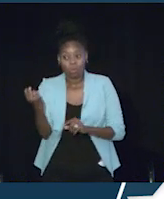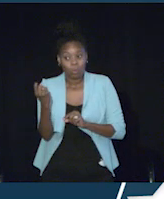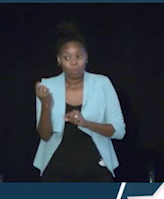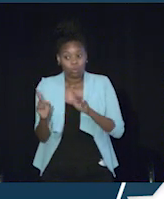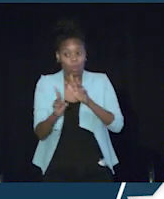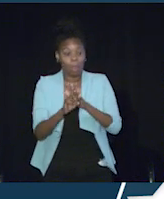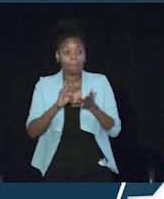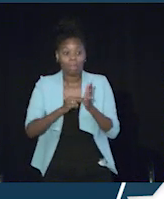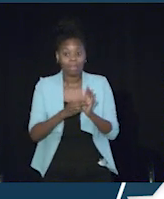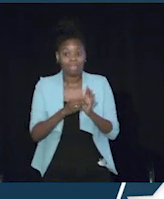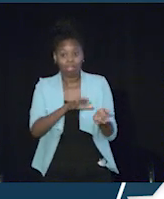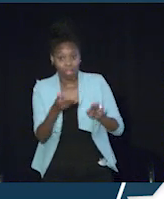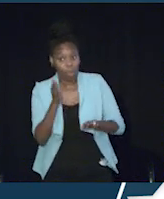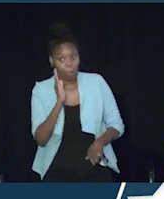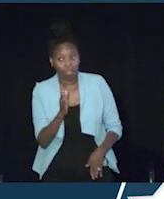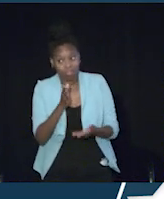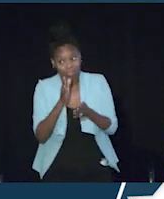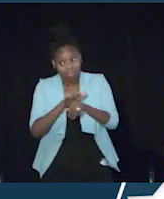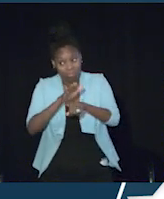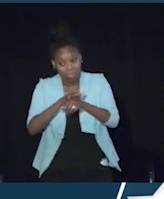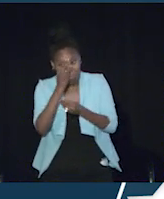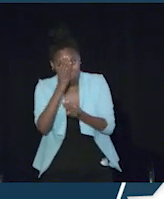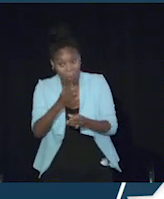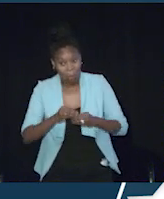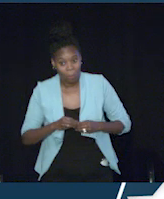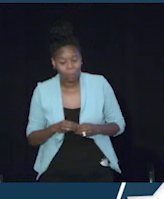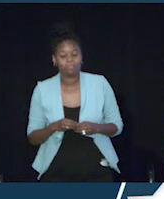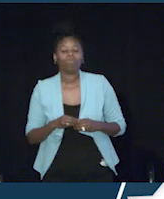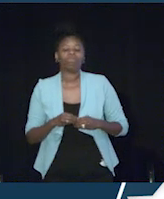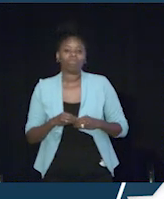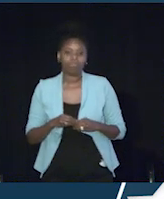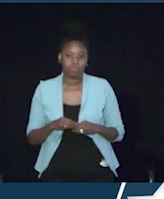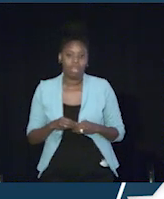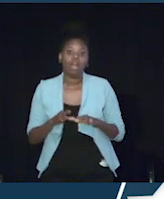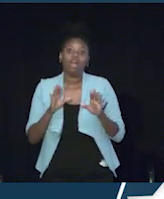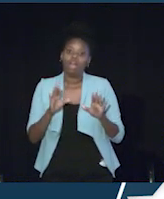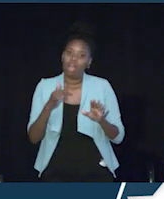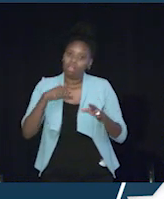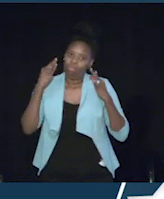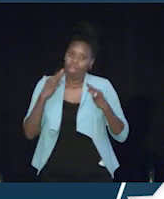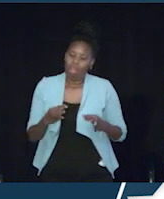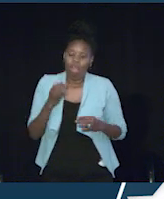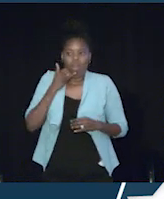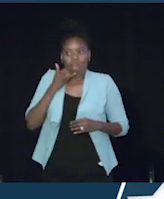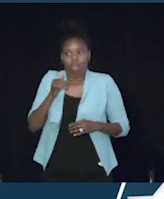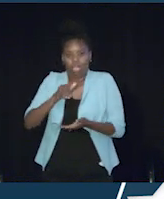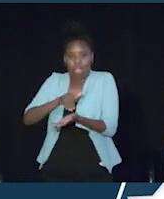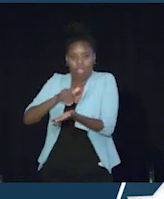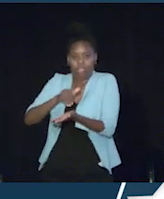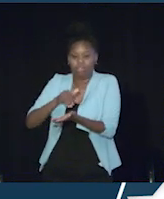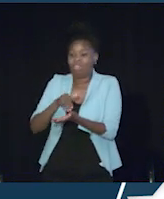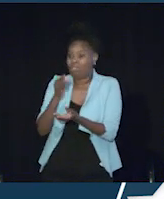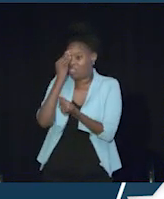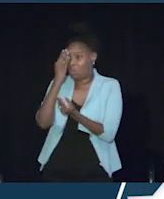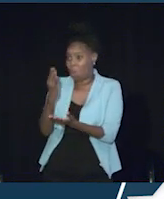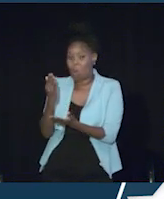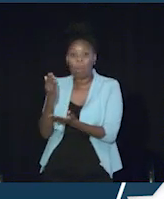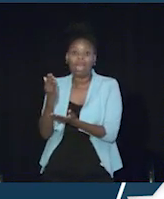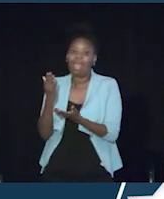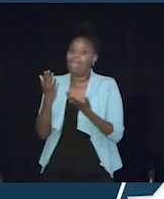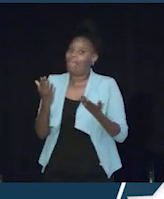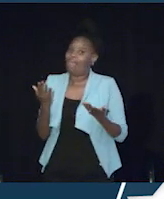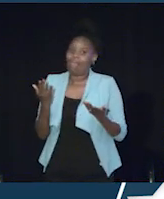die." So I call my doctor who's going to do the colonoscopy. He's like, it's your choice. I was like,